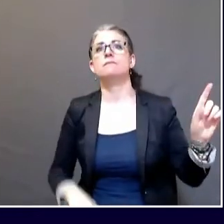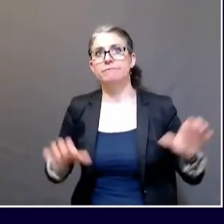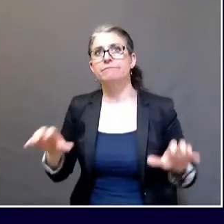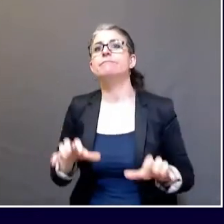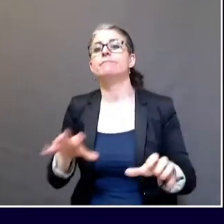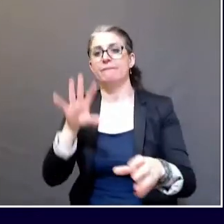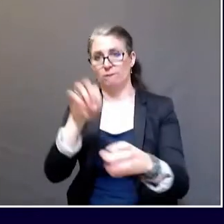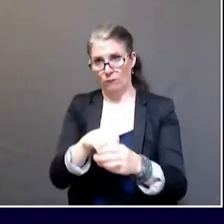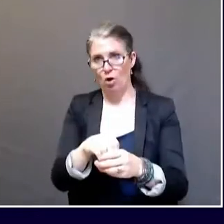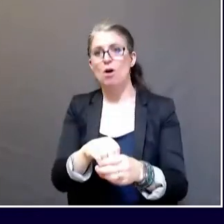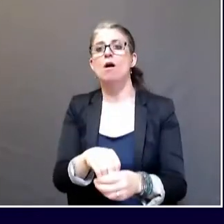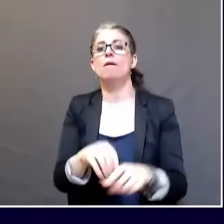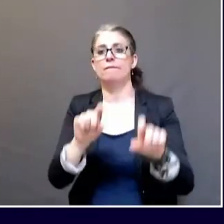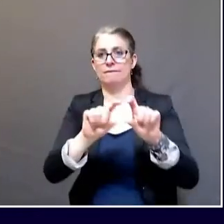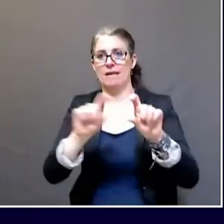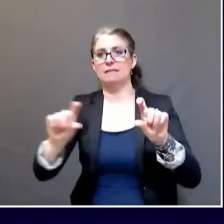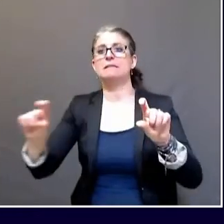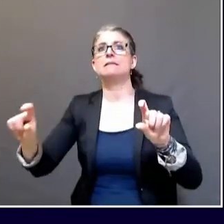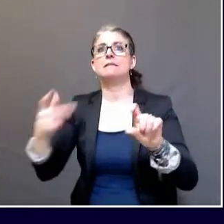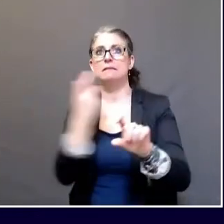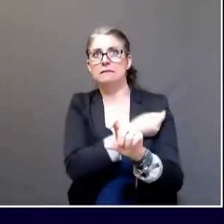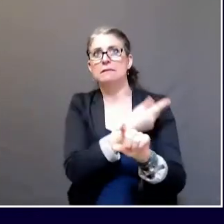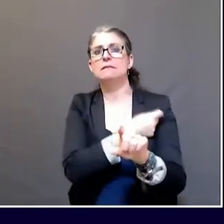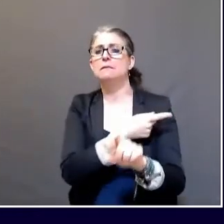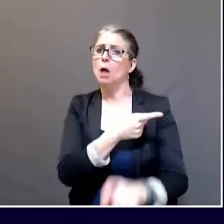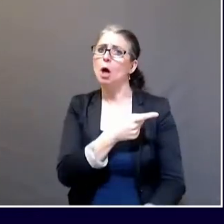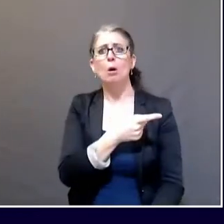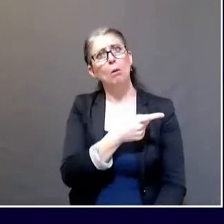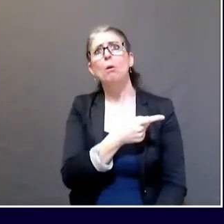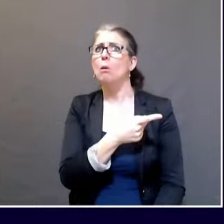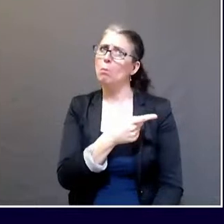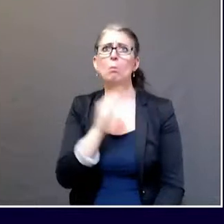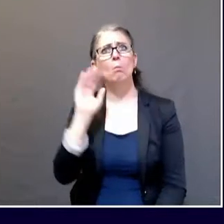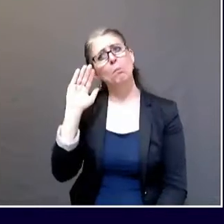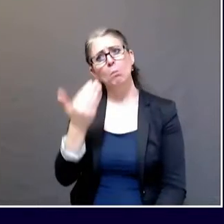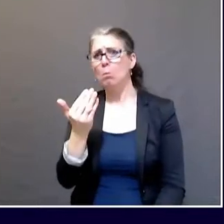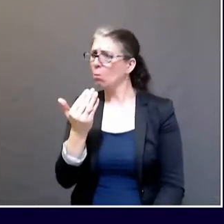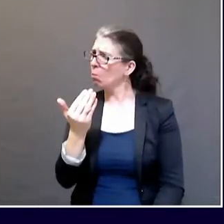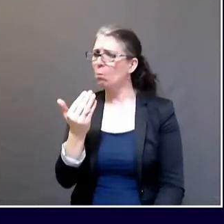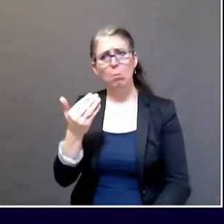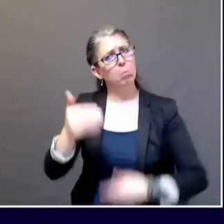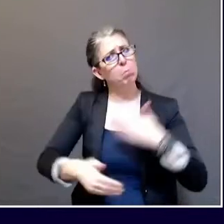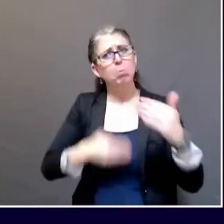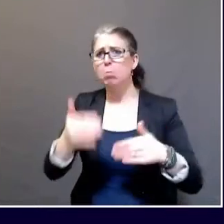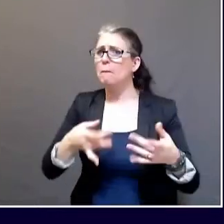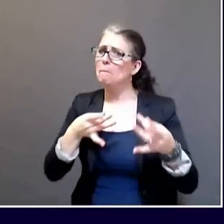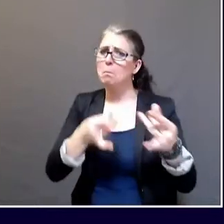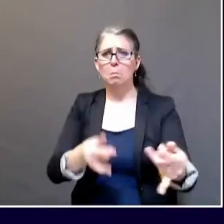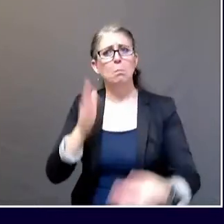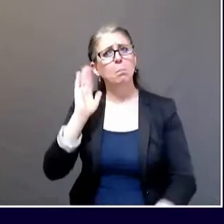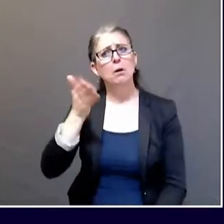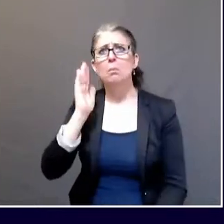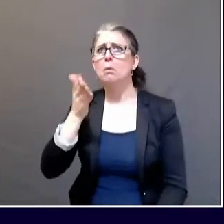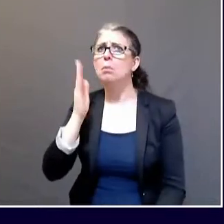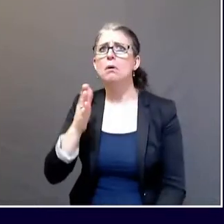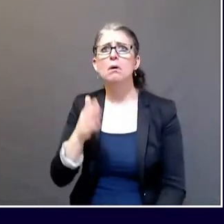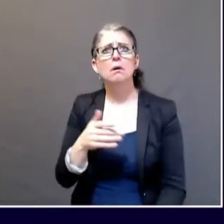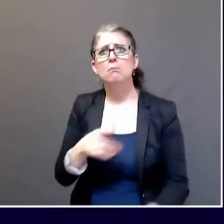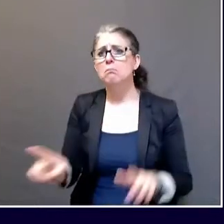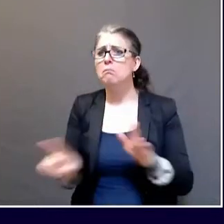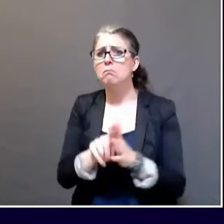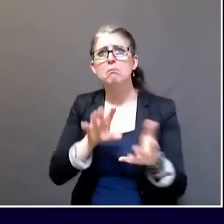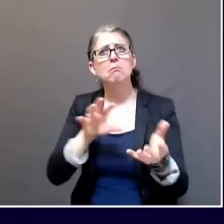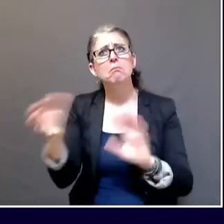but they too are waiting until they have access to all the data. So I think my answer at this time, Patty, is